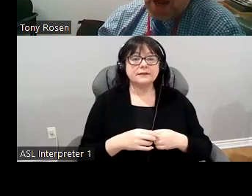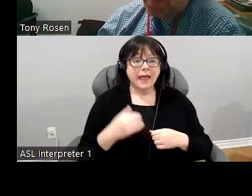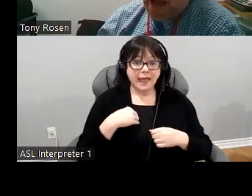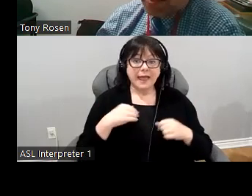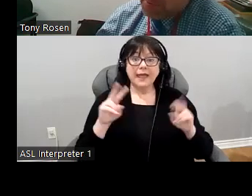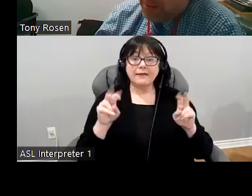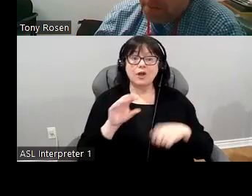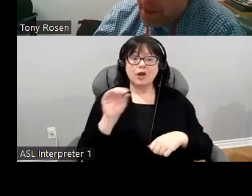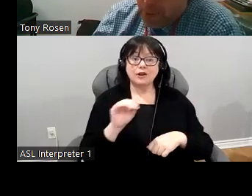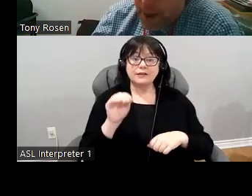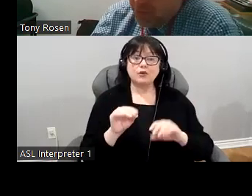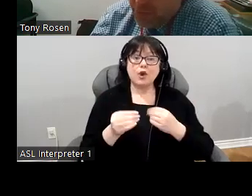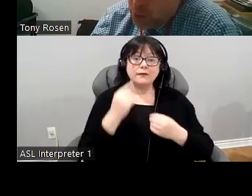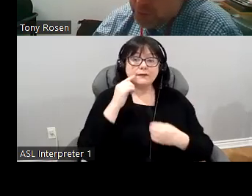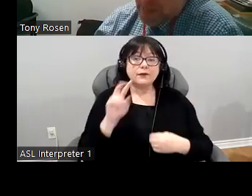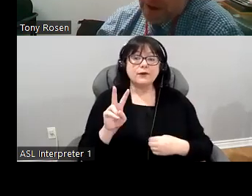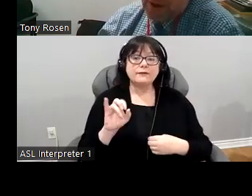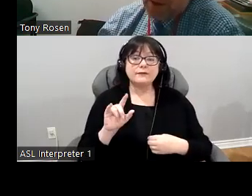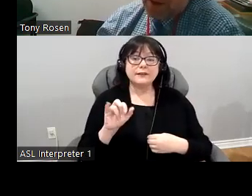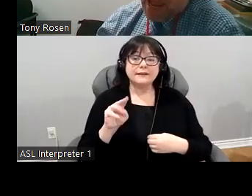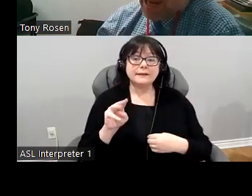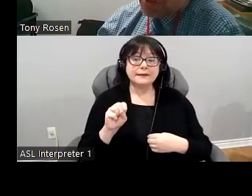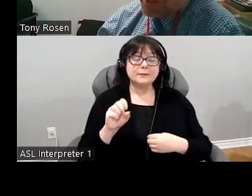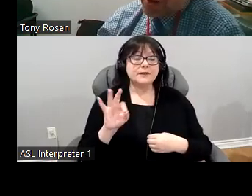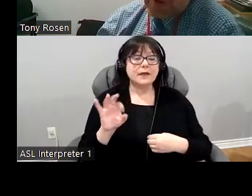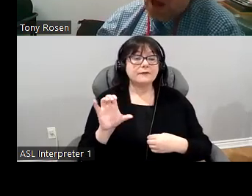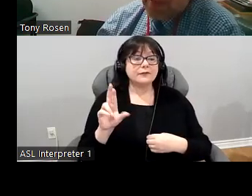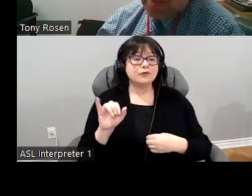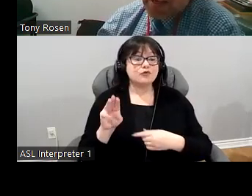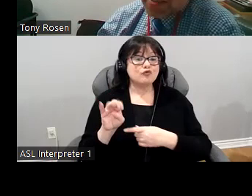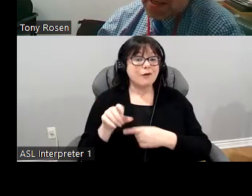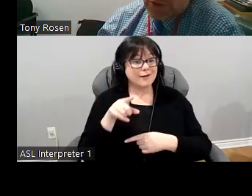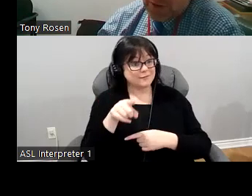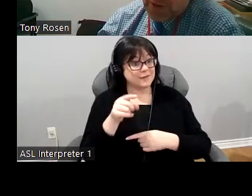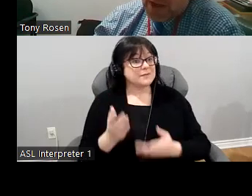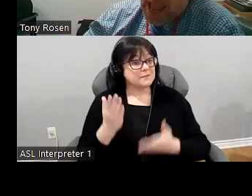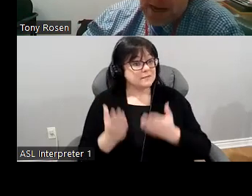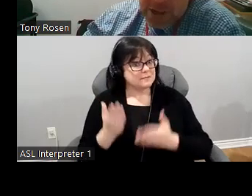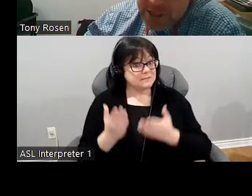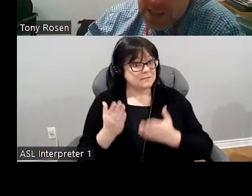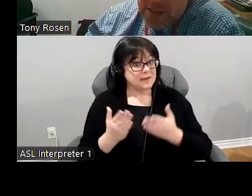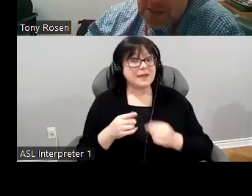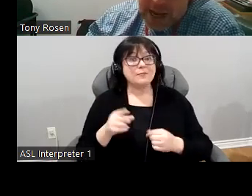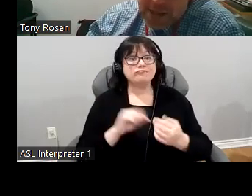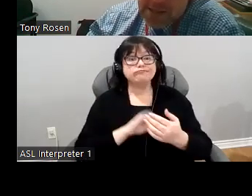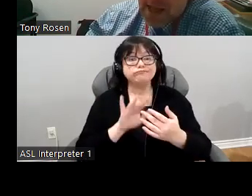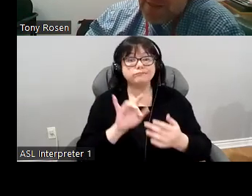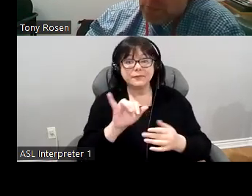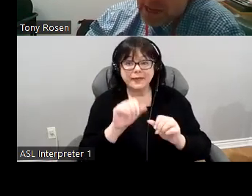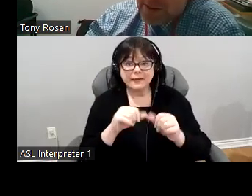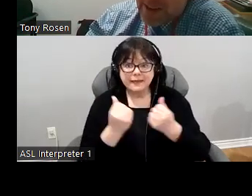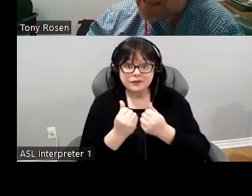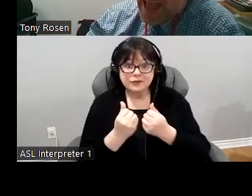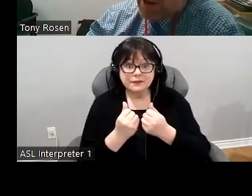of Crime. I suspect that perhaps folks from that agency are even on this presentation. And just as in the States,